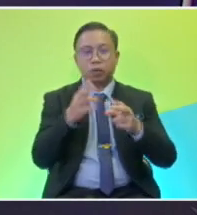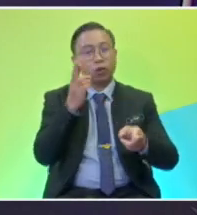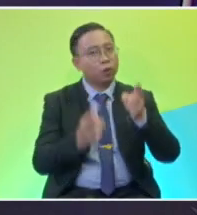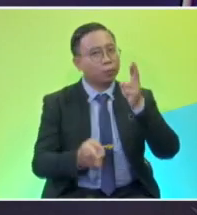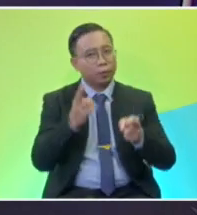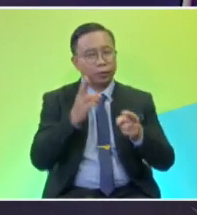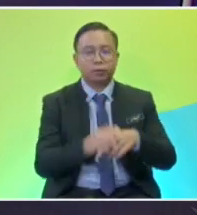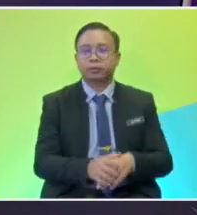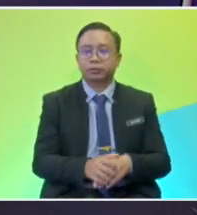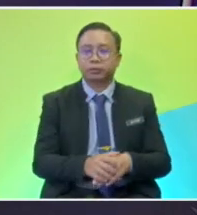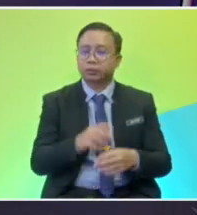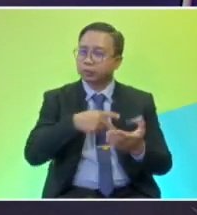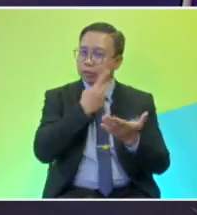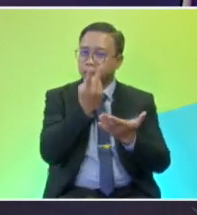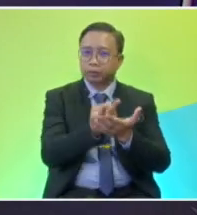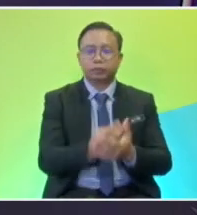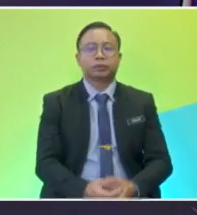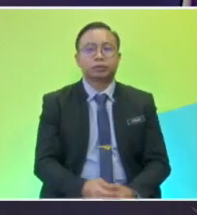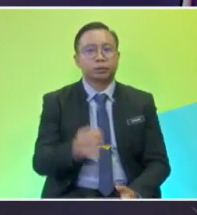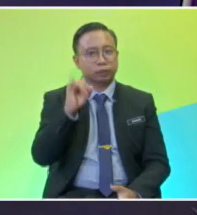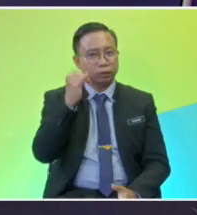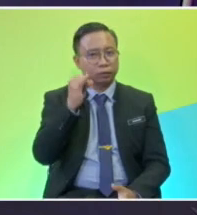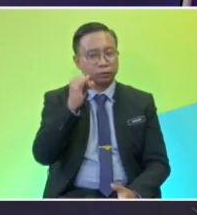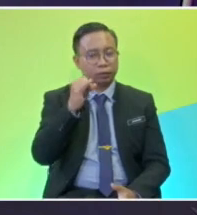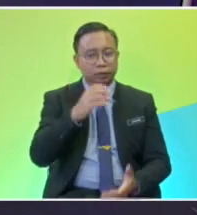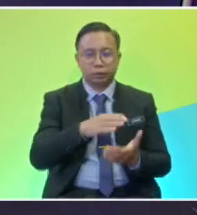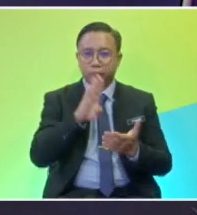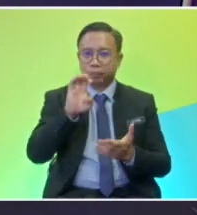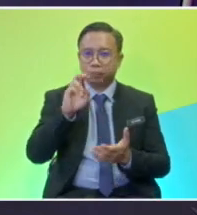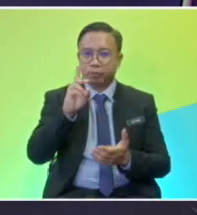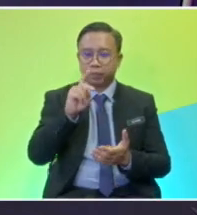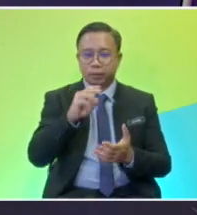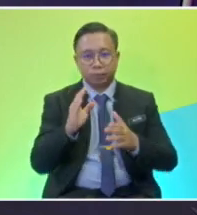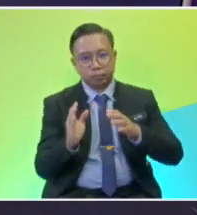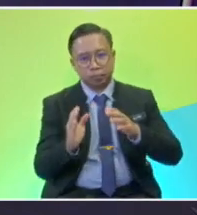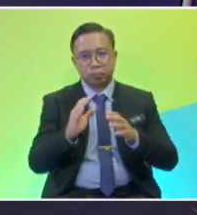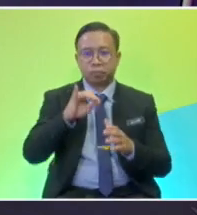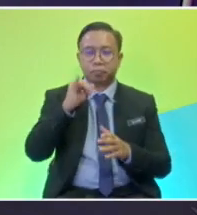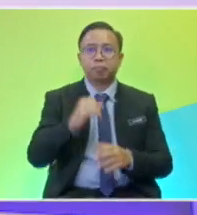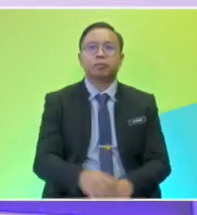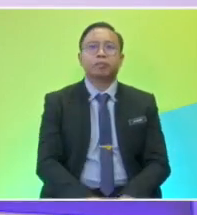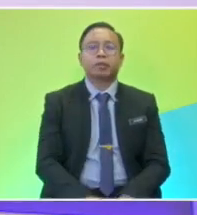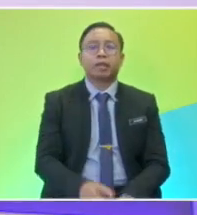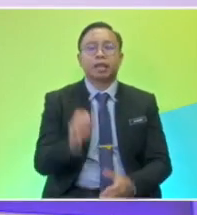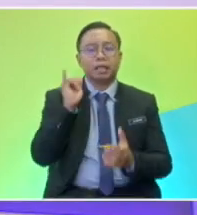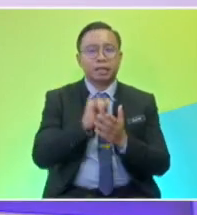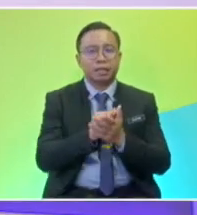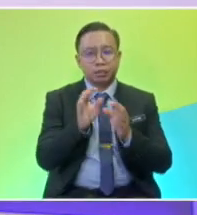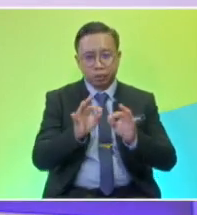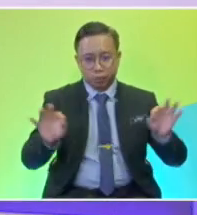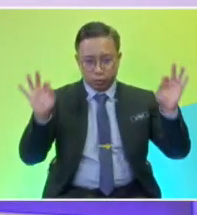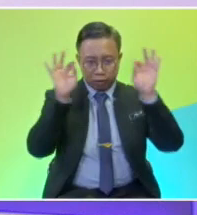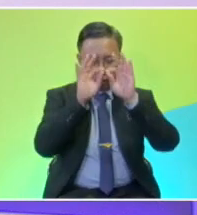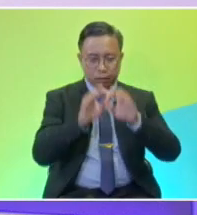also you just fall yourself. Like you cannot bend your body. Really, so that's the robot. Joints. Okay, mm-hmm. that's the importance of joints here. This